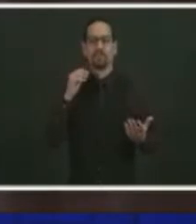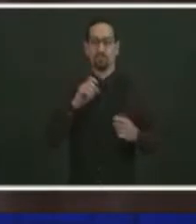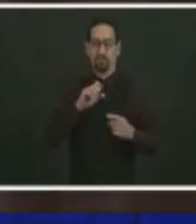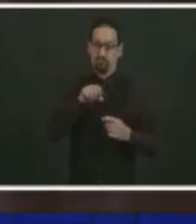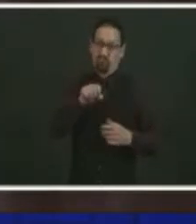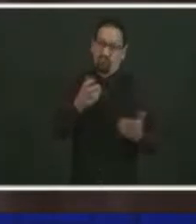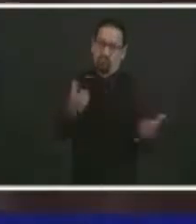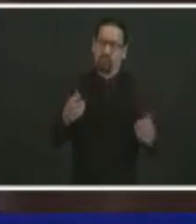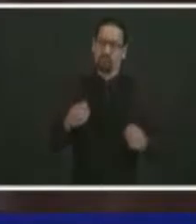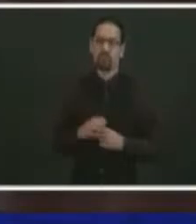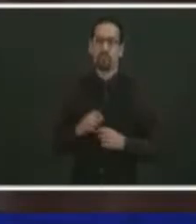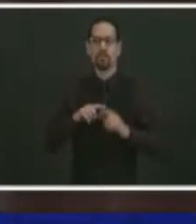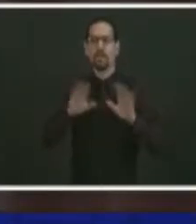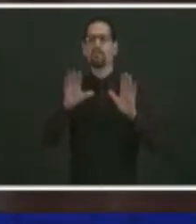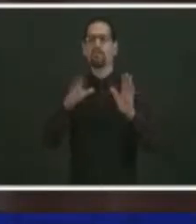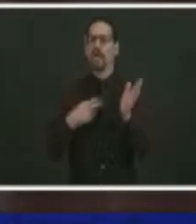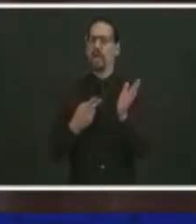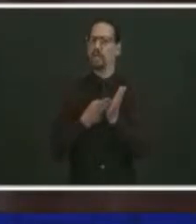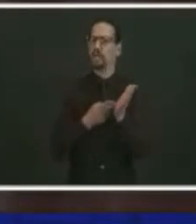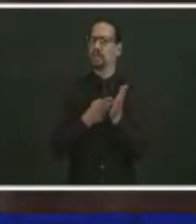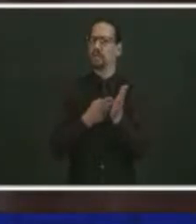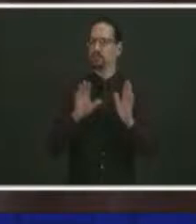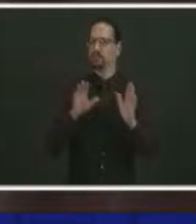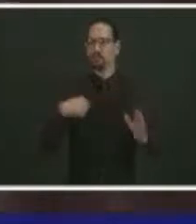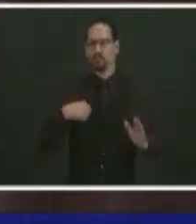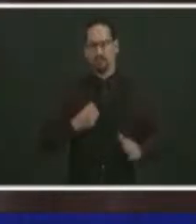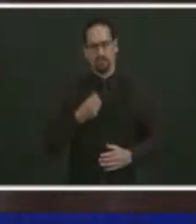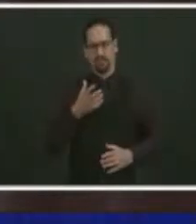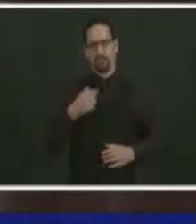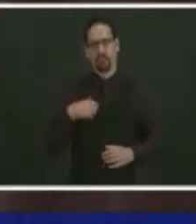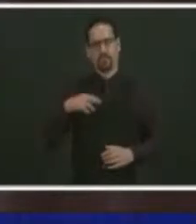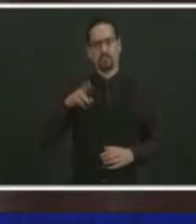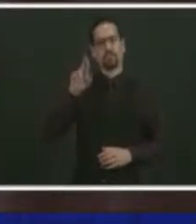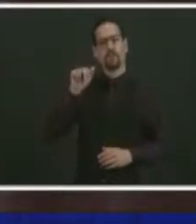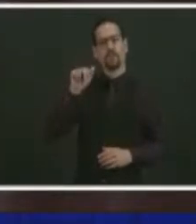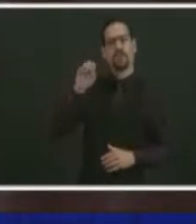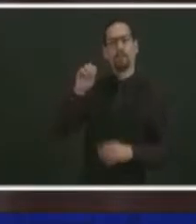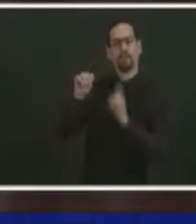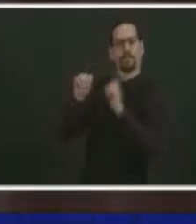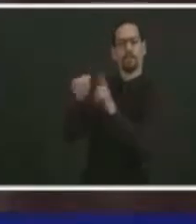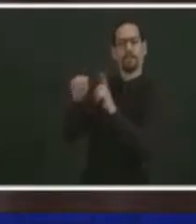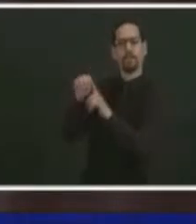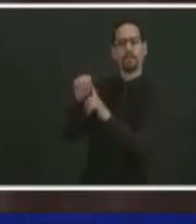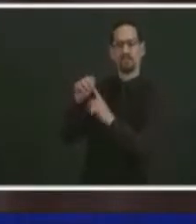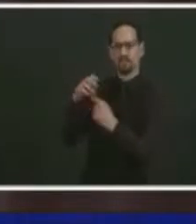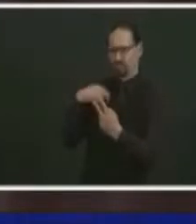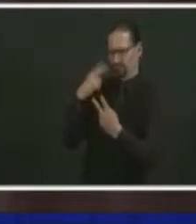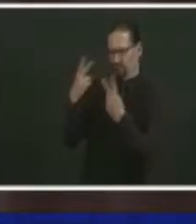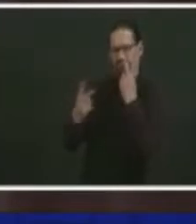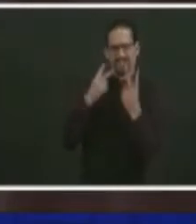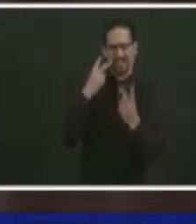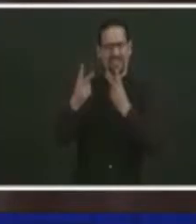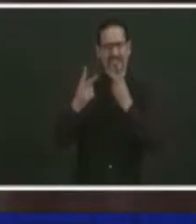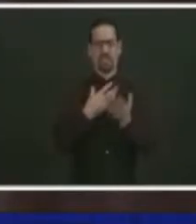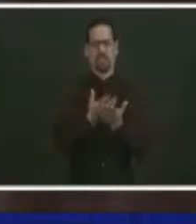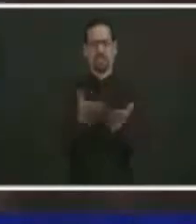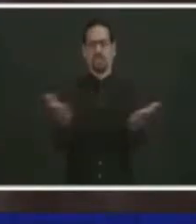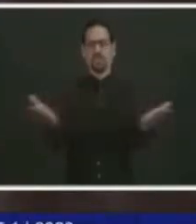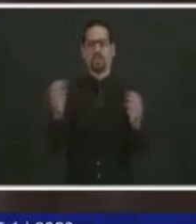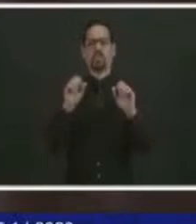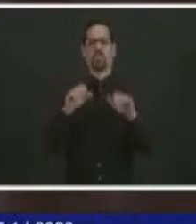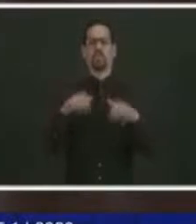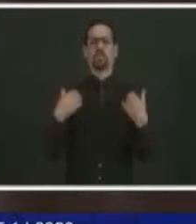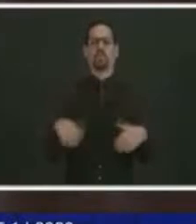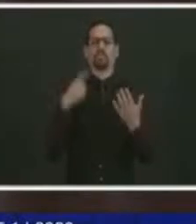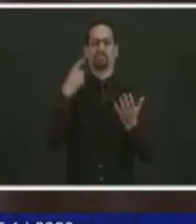can say racism exists, and I see it, and I work hard every day to do everything I can to deal with it and make Rhode